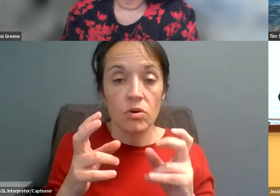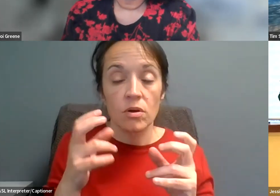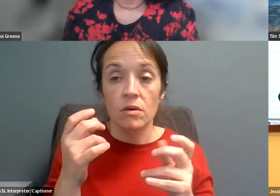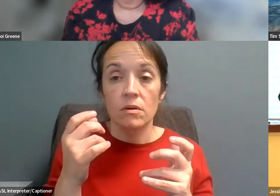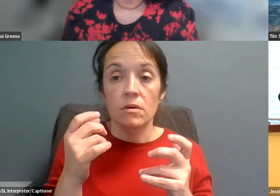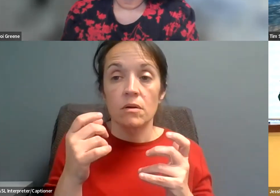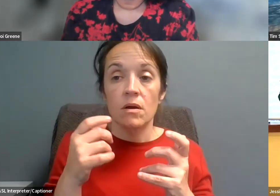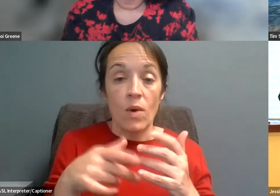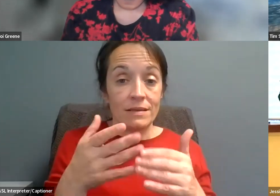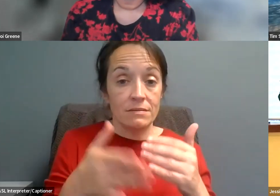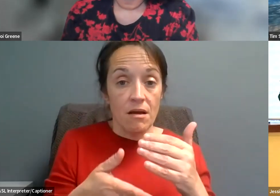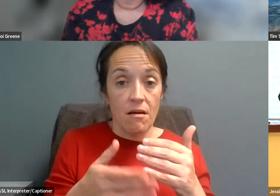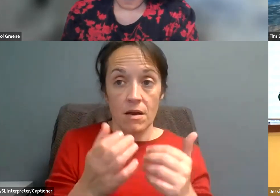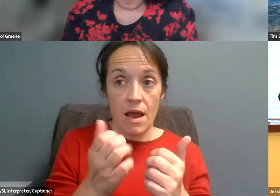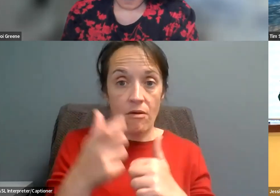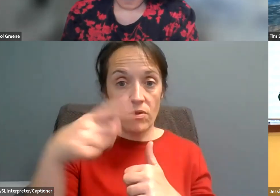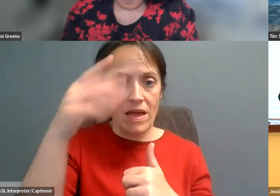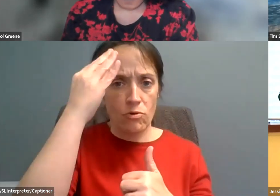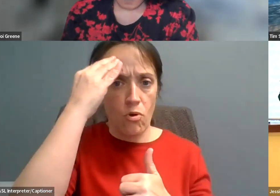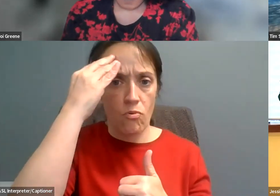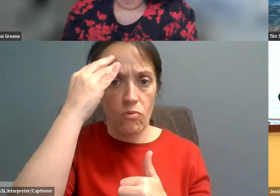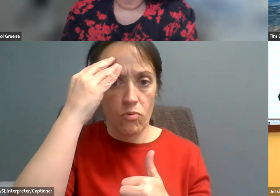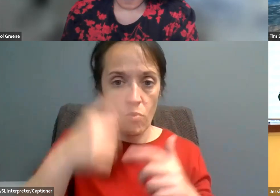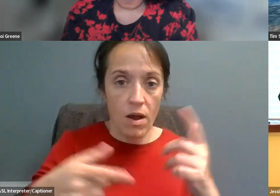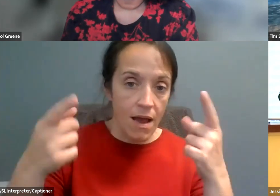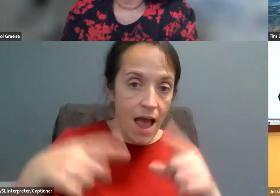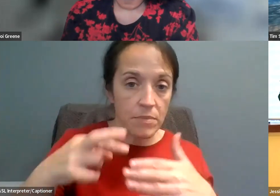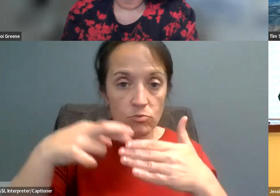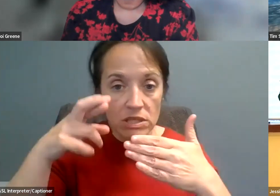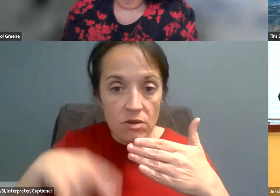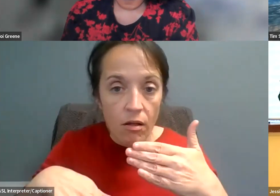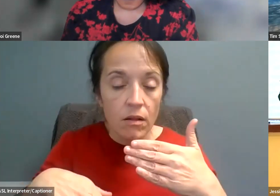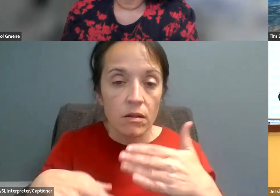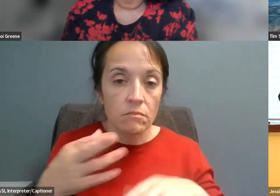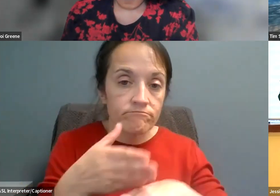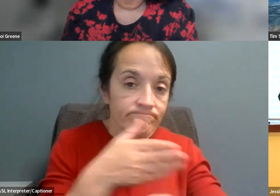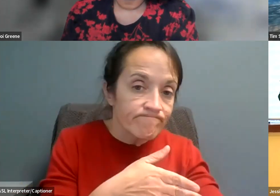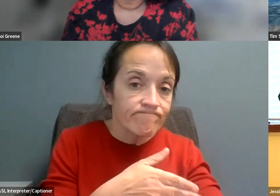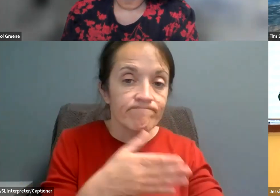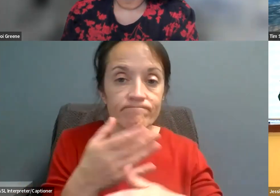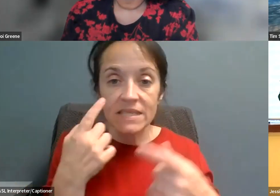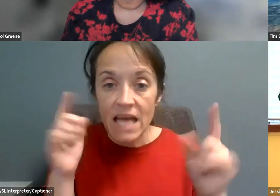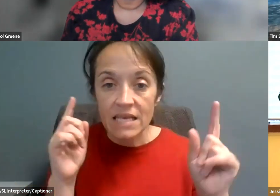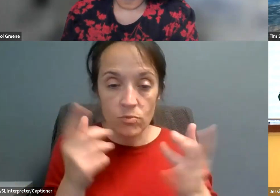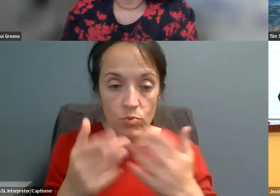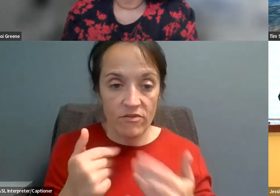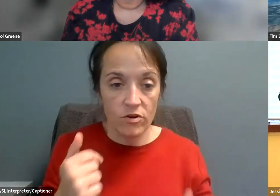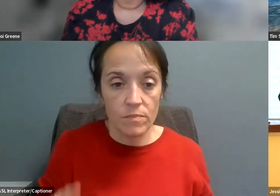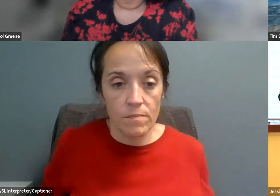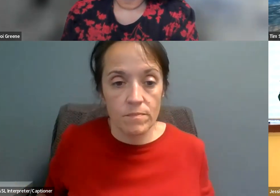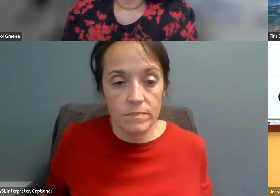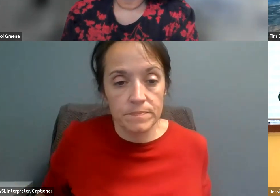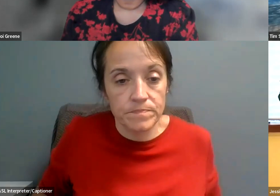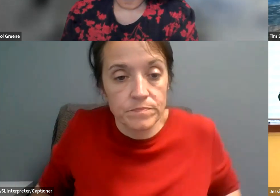projects? So that's kind of what I'm thinking about when I read these reports. And to that end, I also